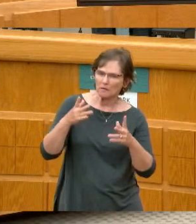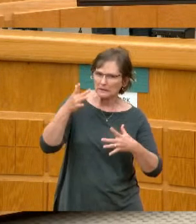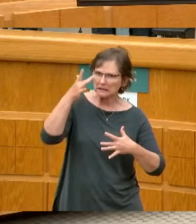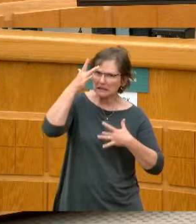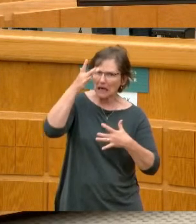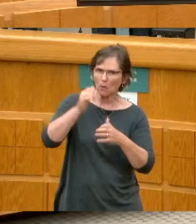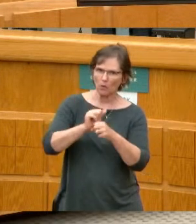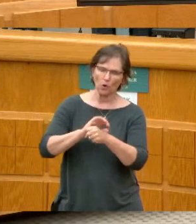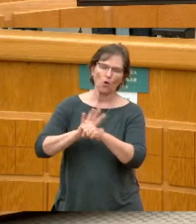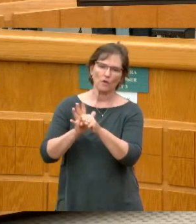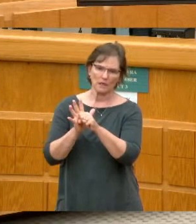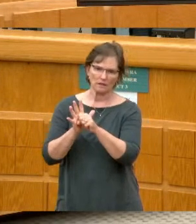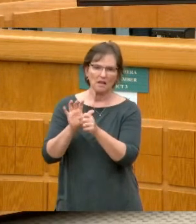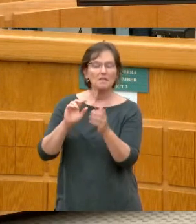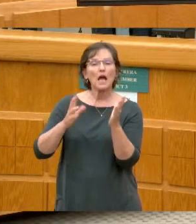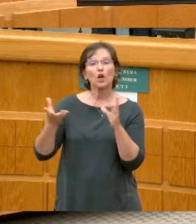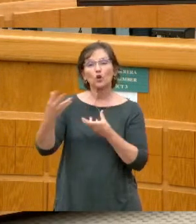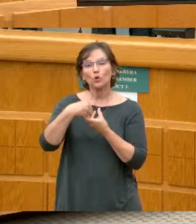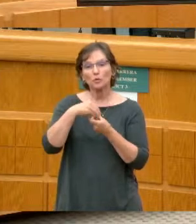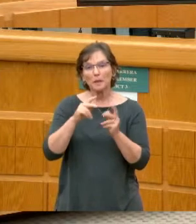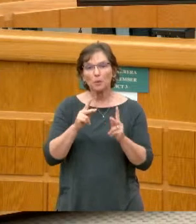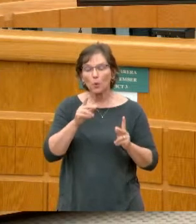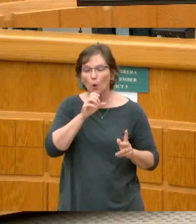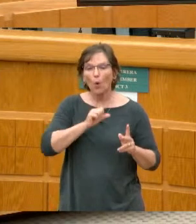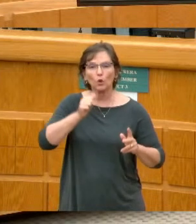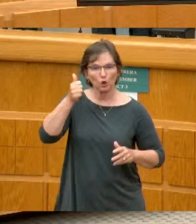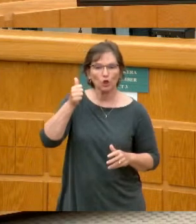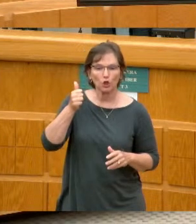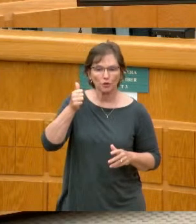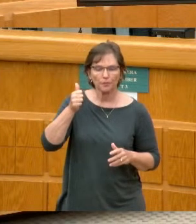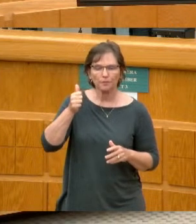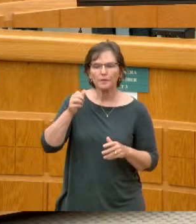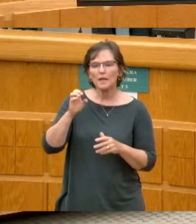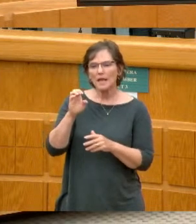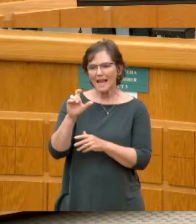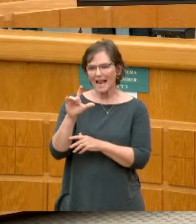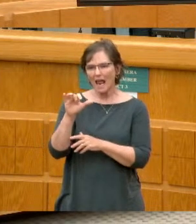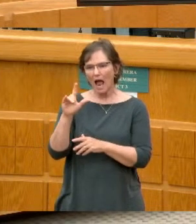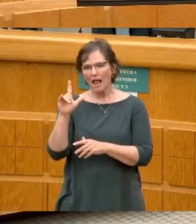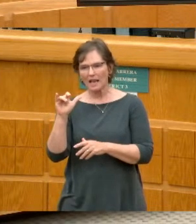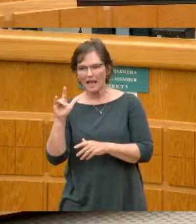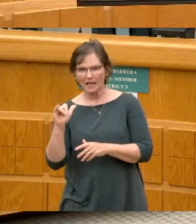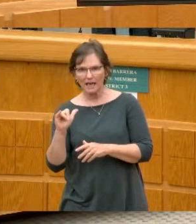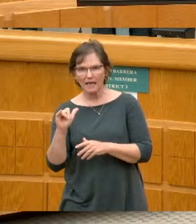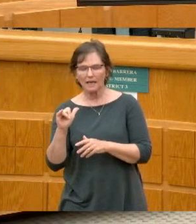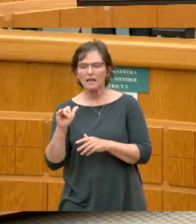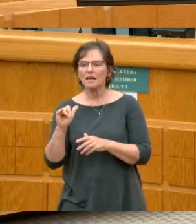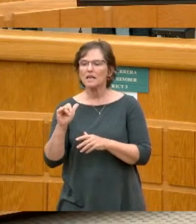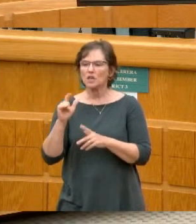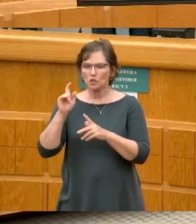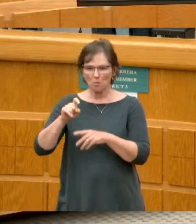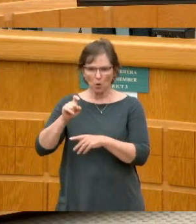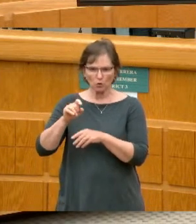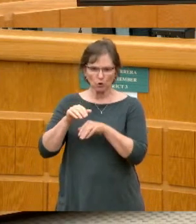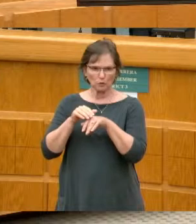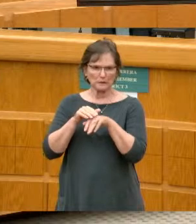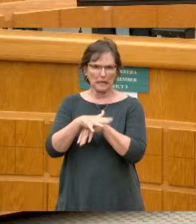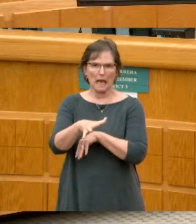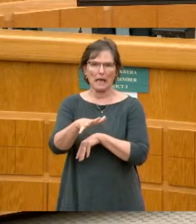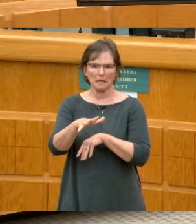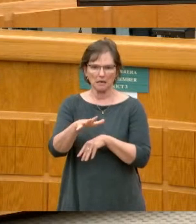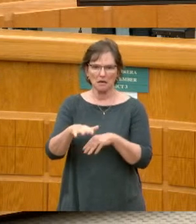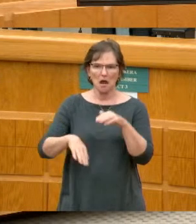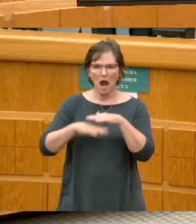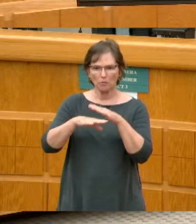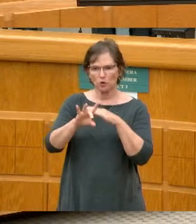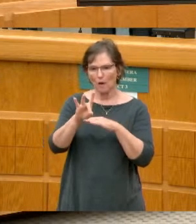The FDA says this drug is authorized for patients of high risk of progressing to severe COVID-19, including